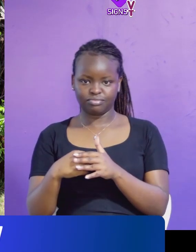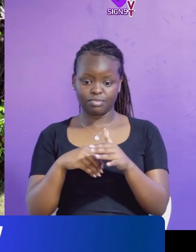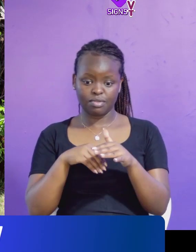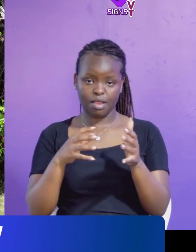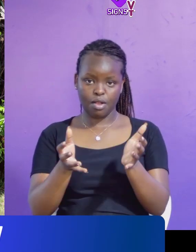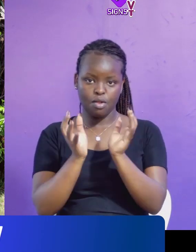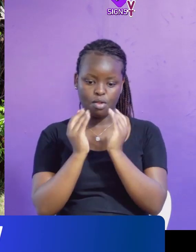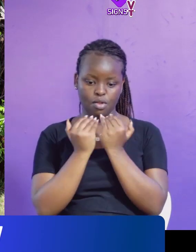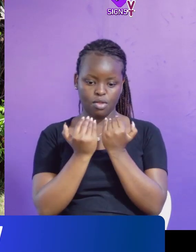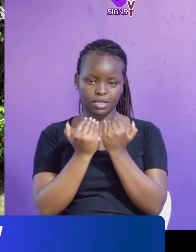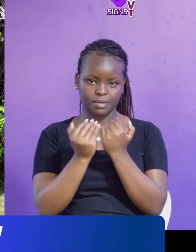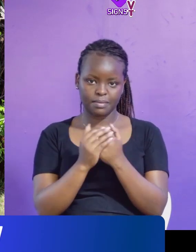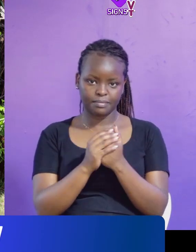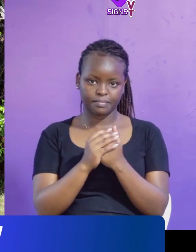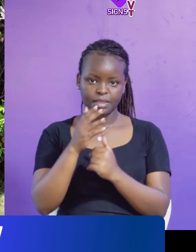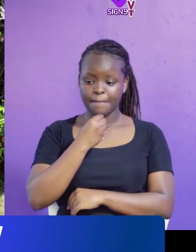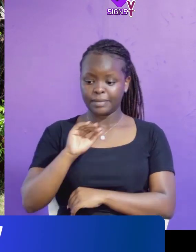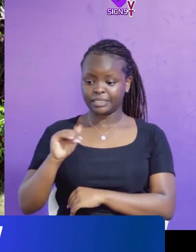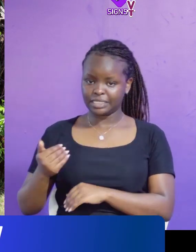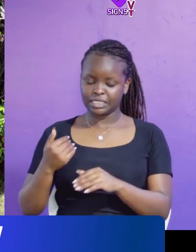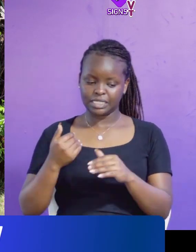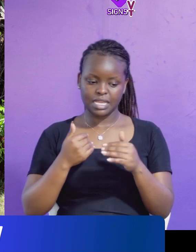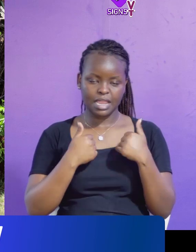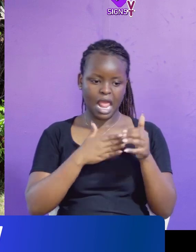Manchester City got the lead through Phil Foden,